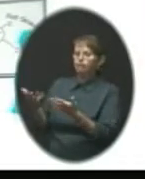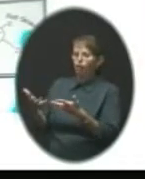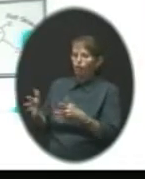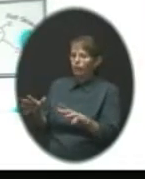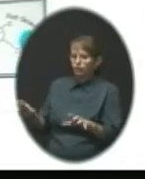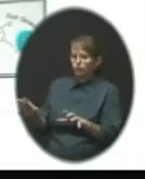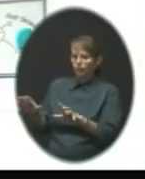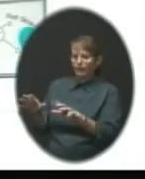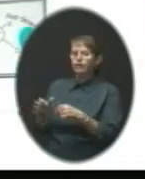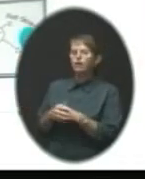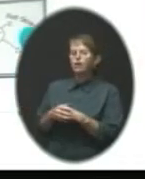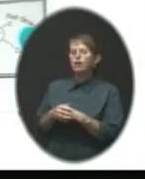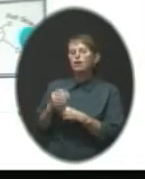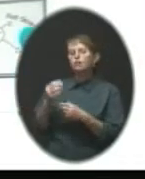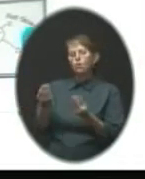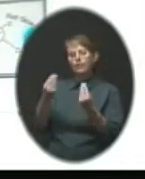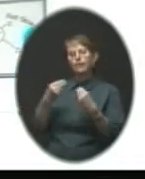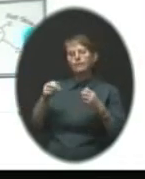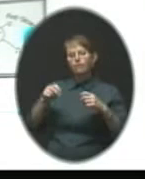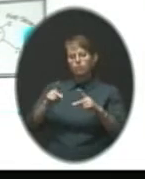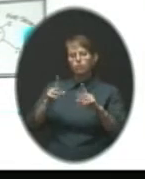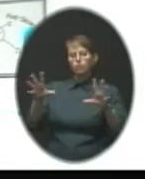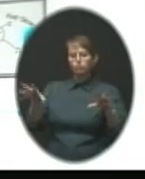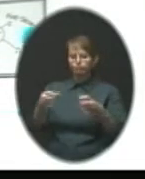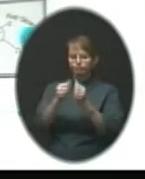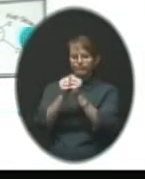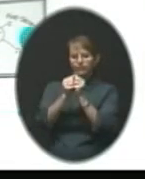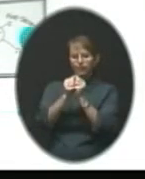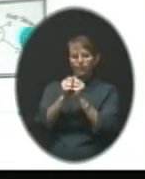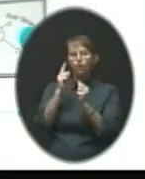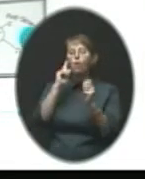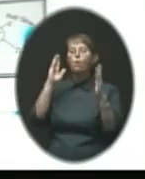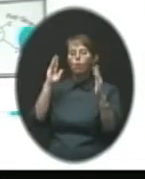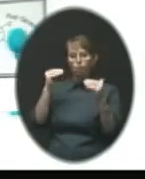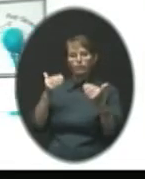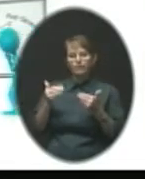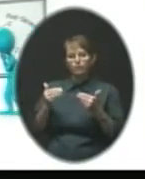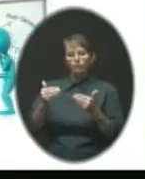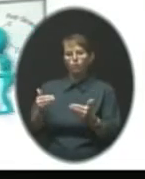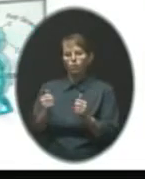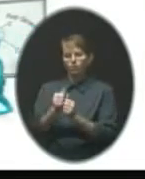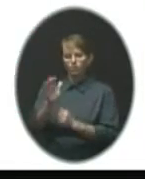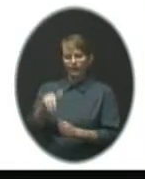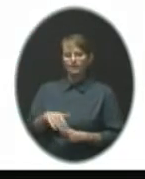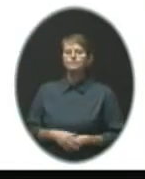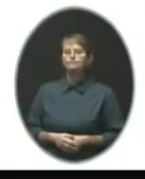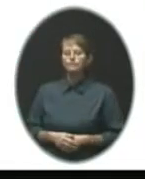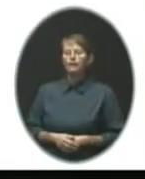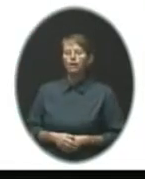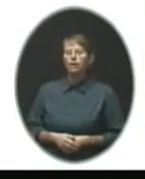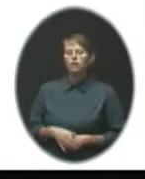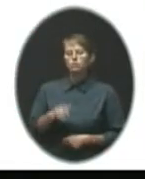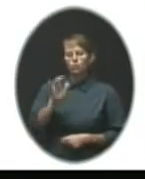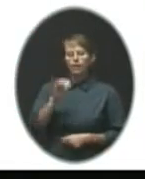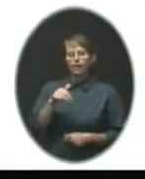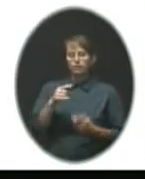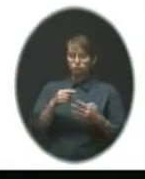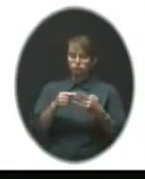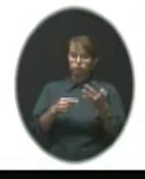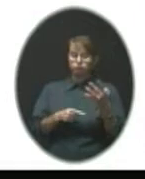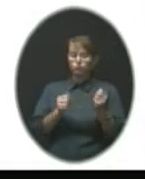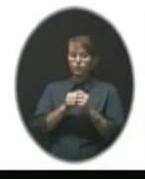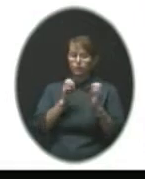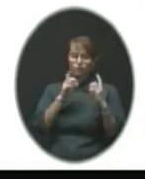opportunity to get together and hopefully move something forward. So that's kind of where we were on the education portion.